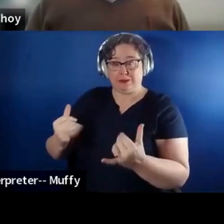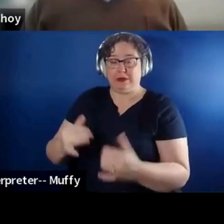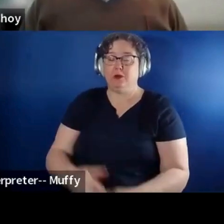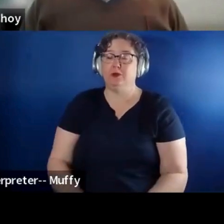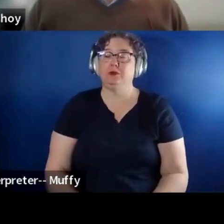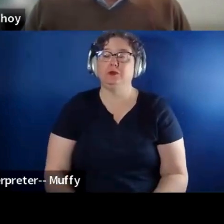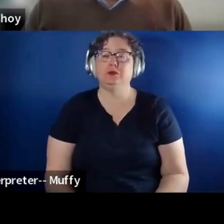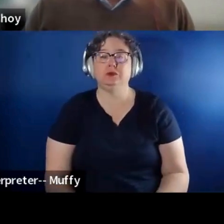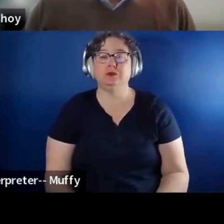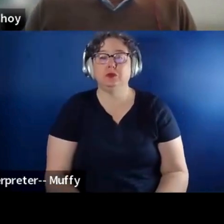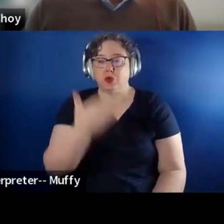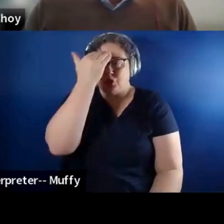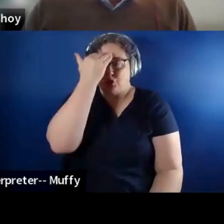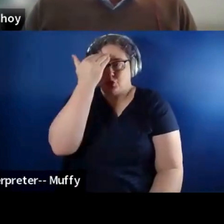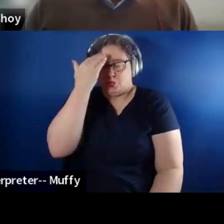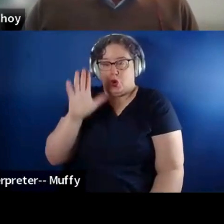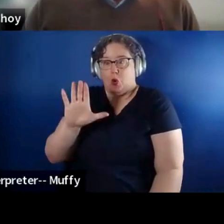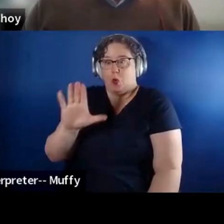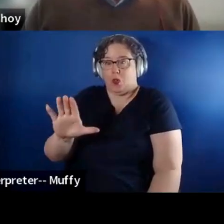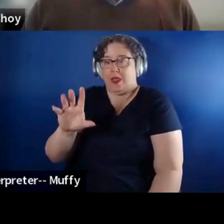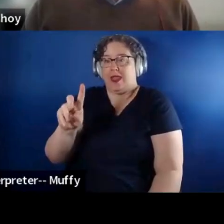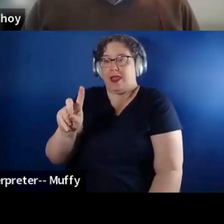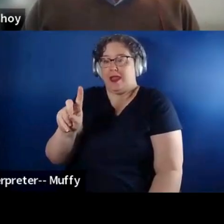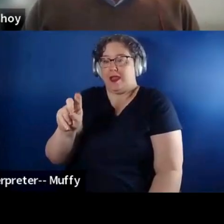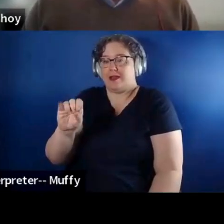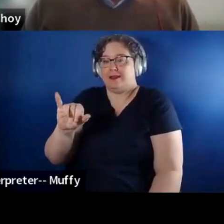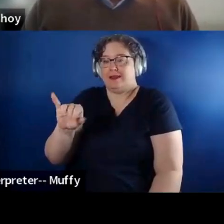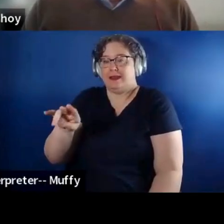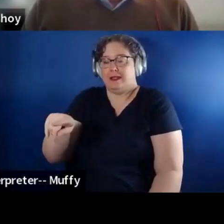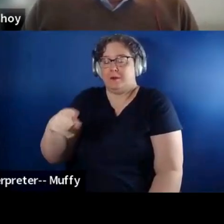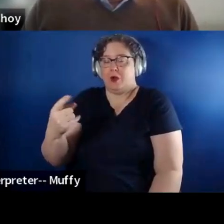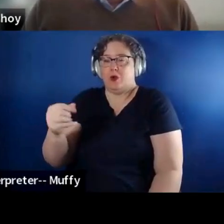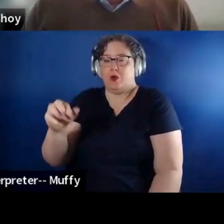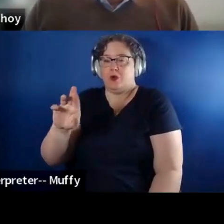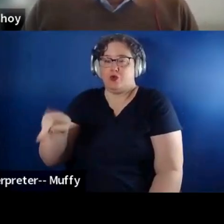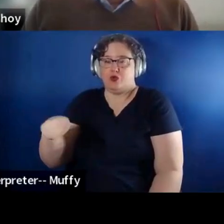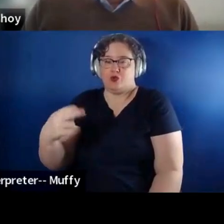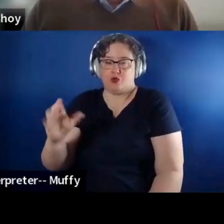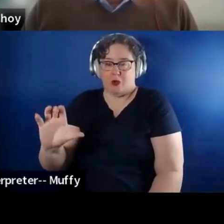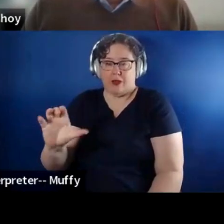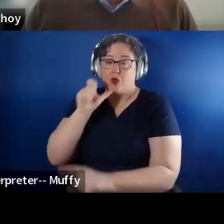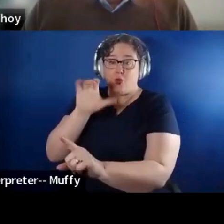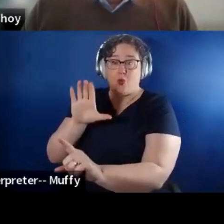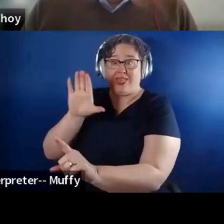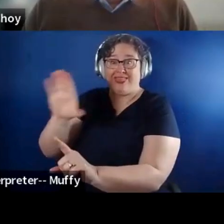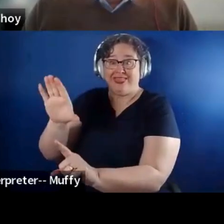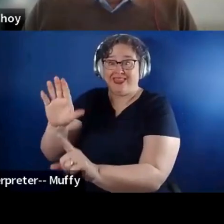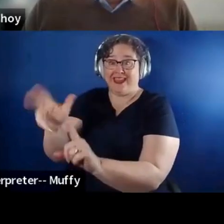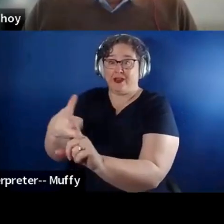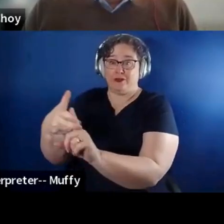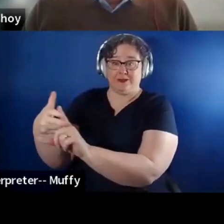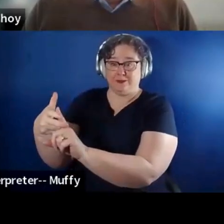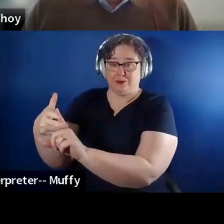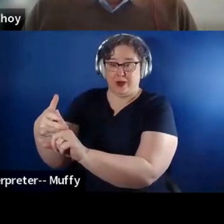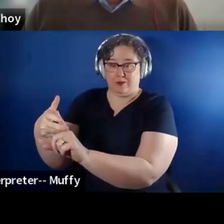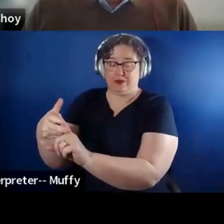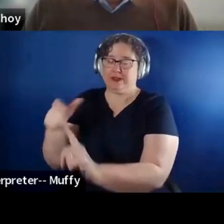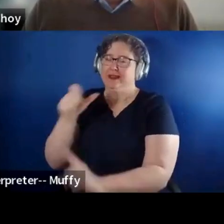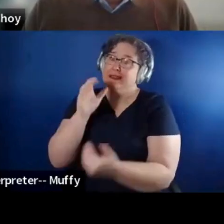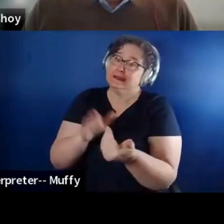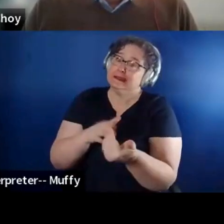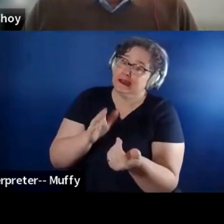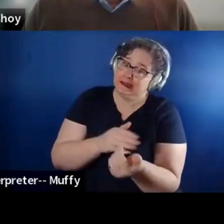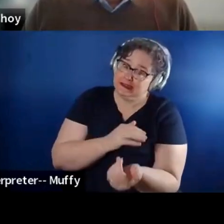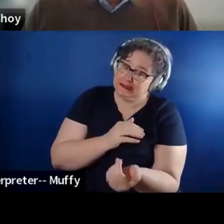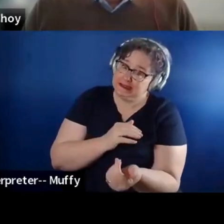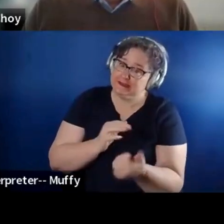know the demographics and the psychographics of who your subscribers are. And that's not easy to do. Yeah.